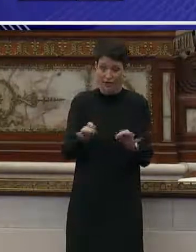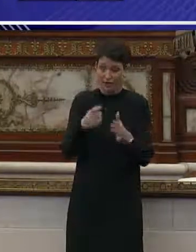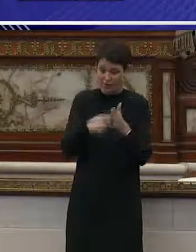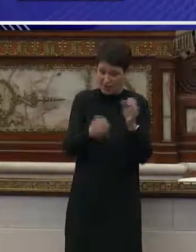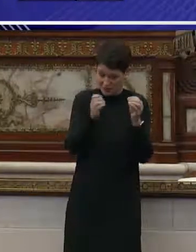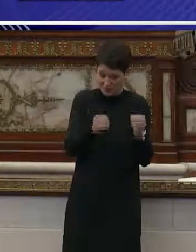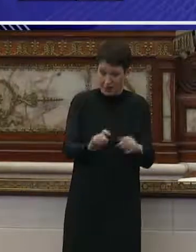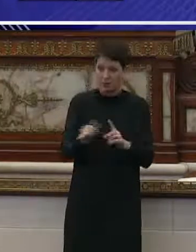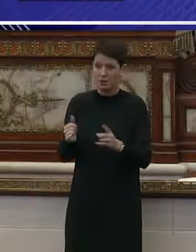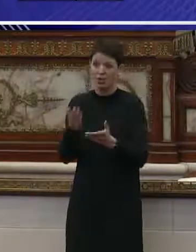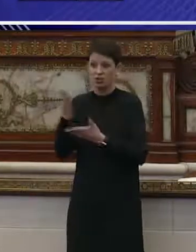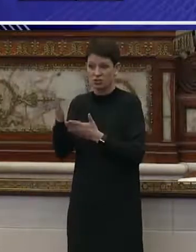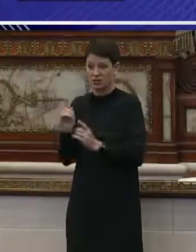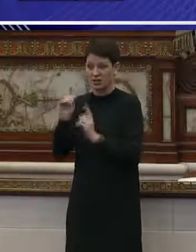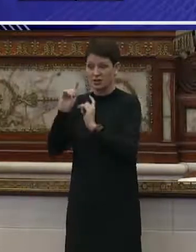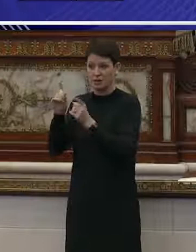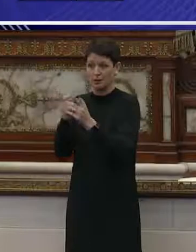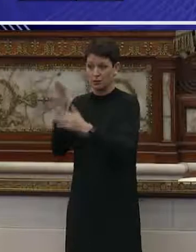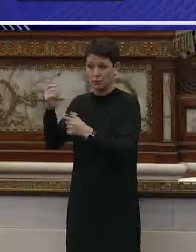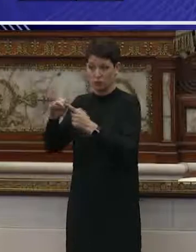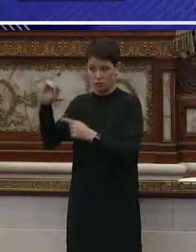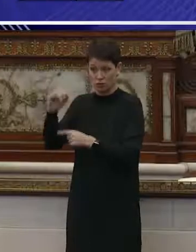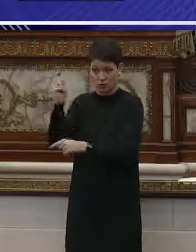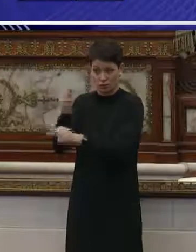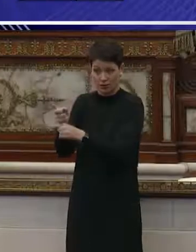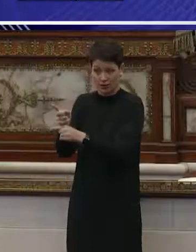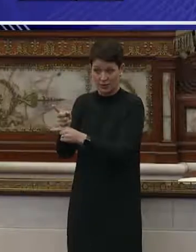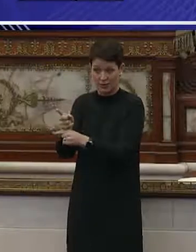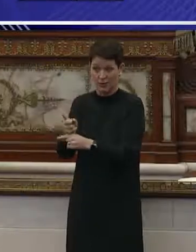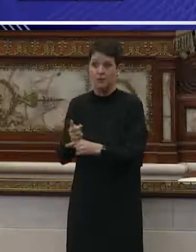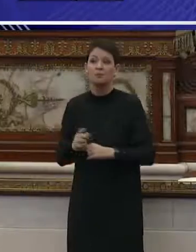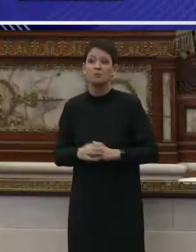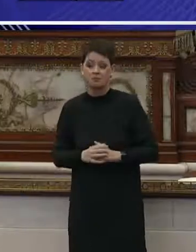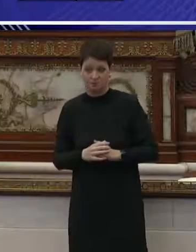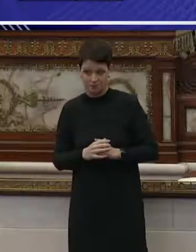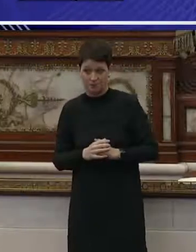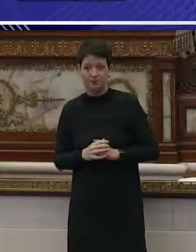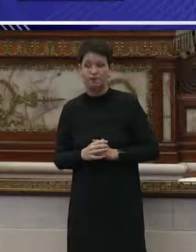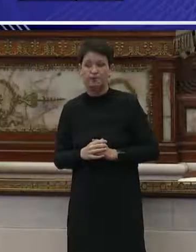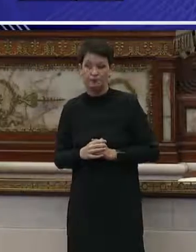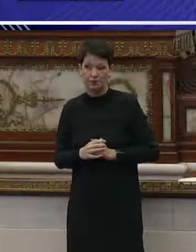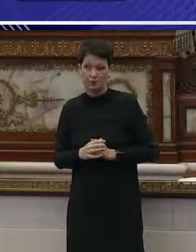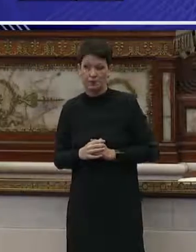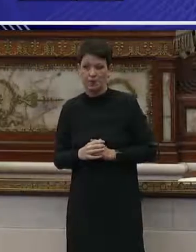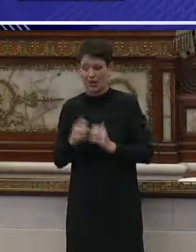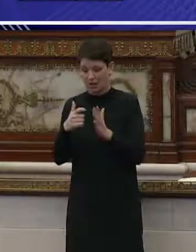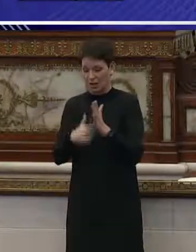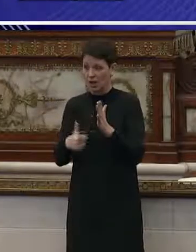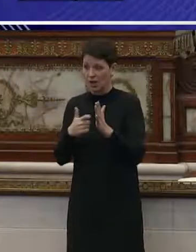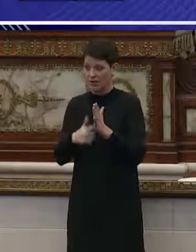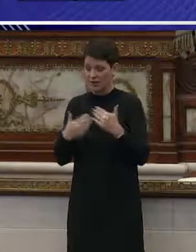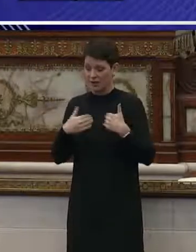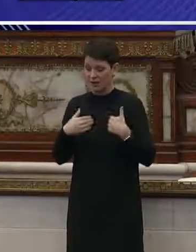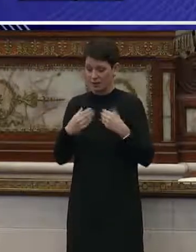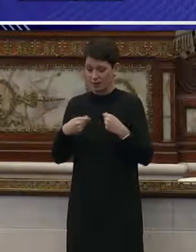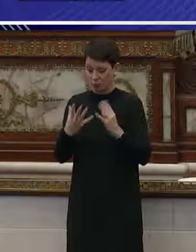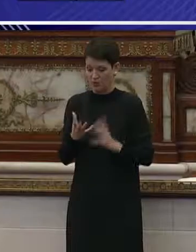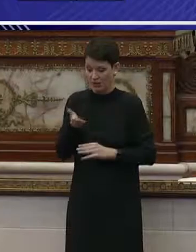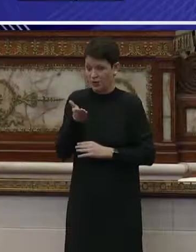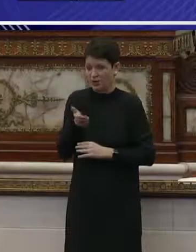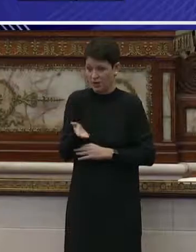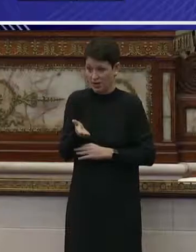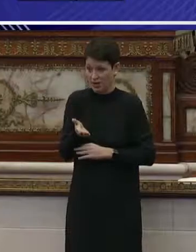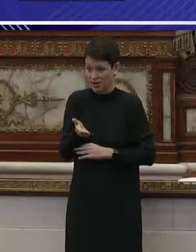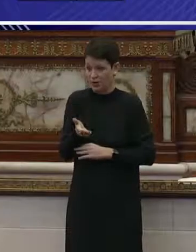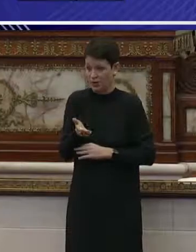services can be billed to the insurer? Is that correct? That's correct. The cost of having a provider there administering the